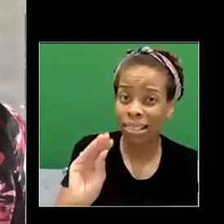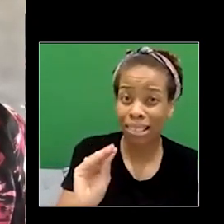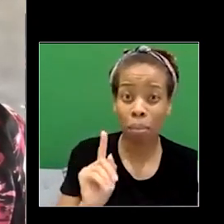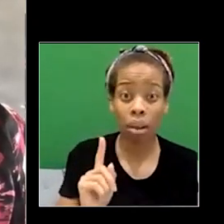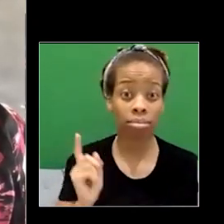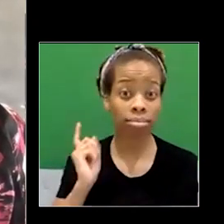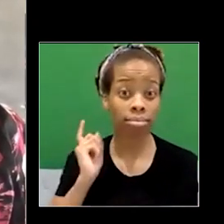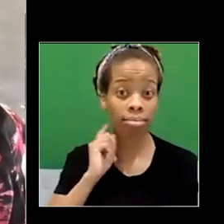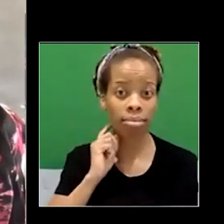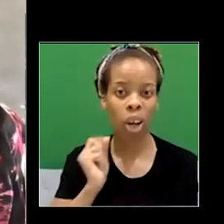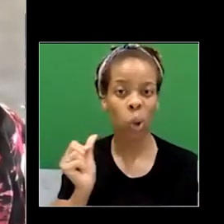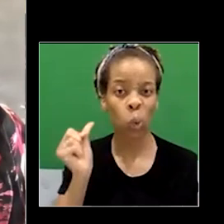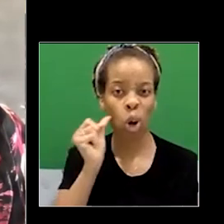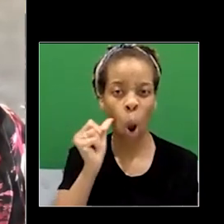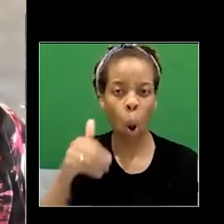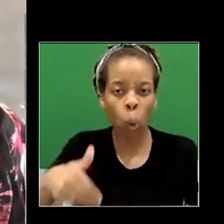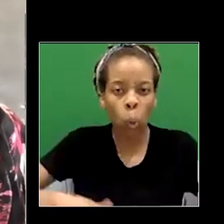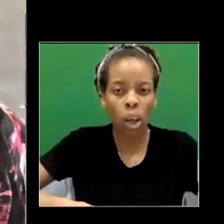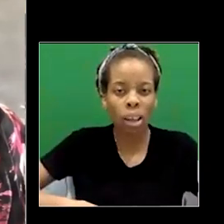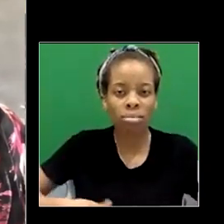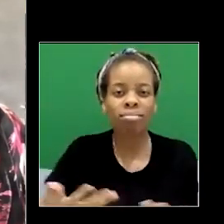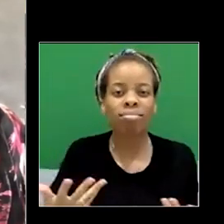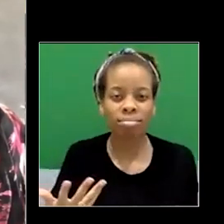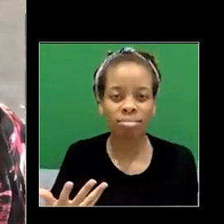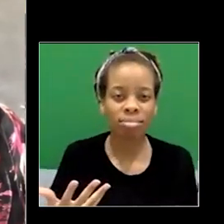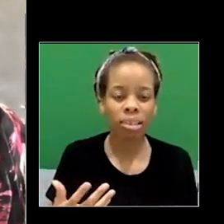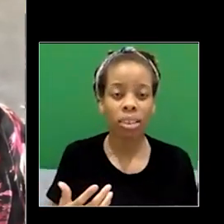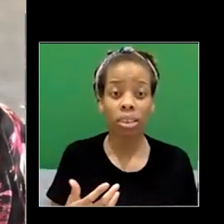And sometimes if you don't know,